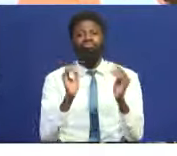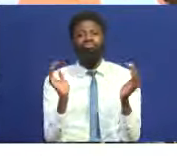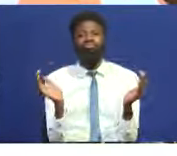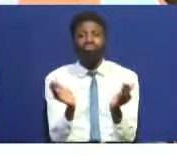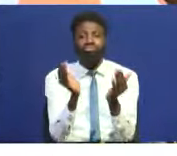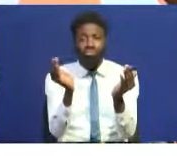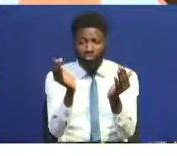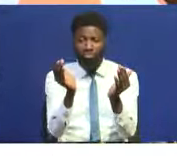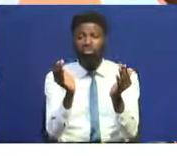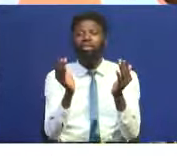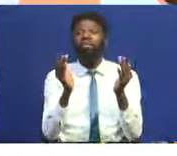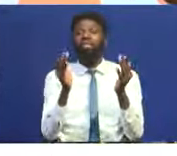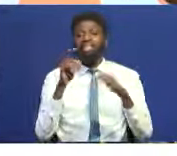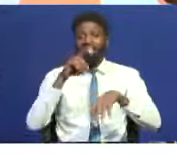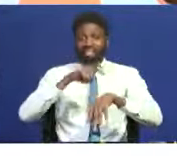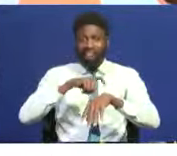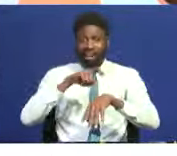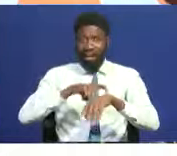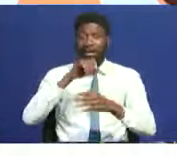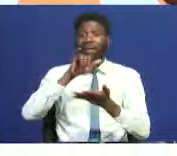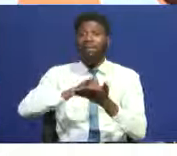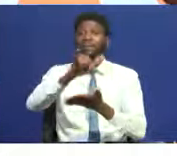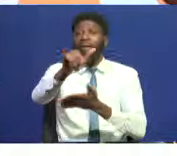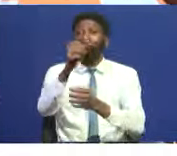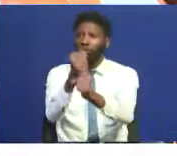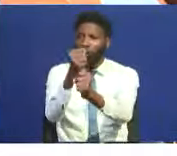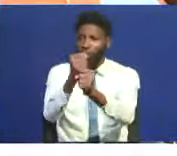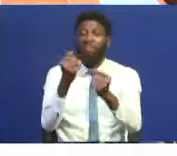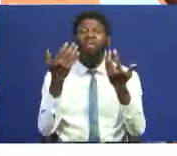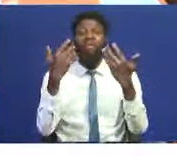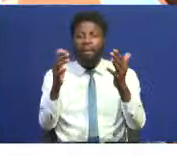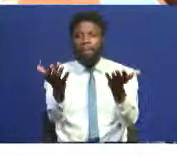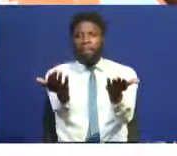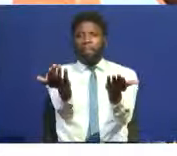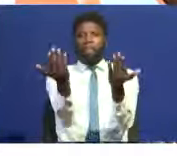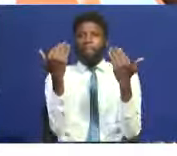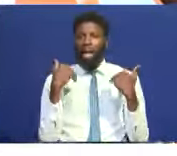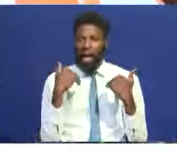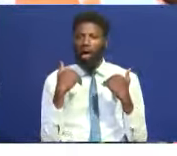with enhanced capabilities. Encouragingly,